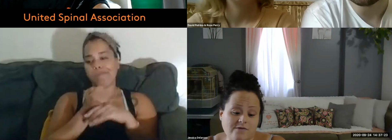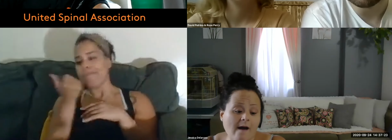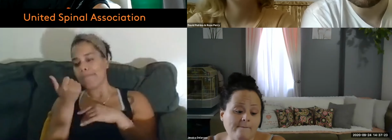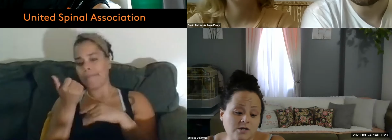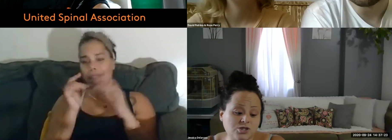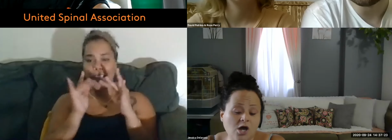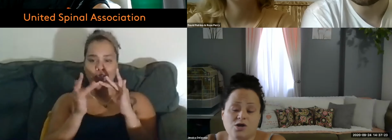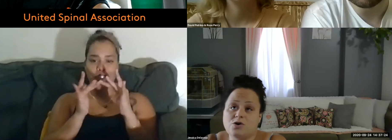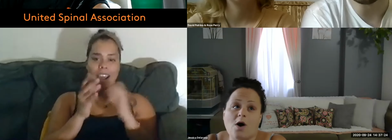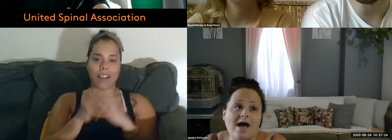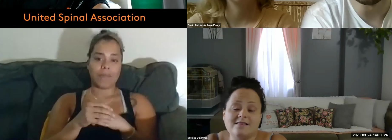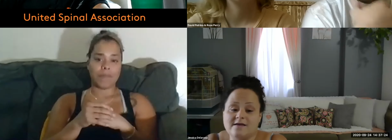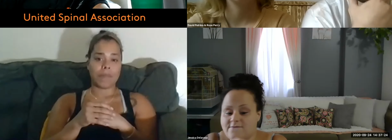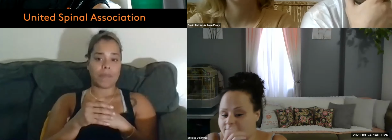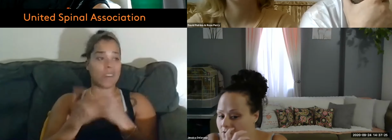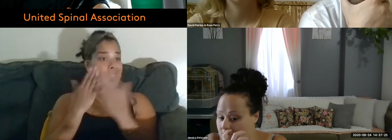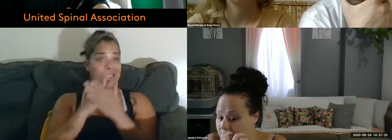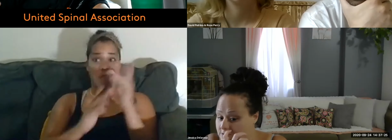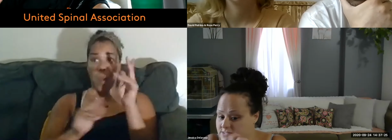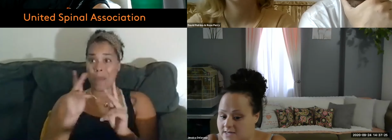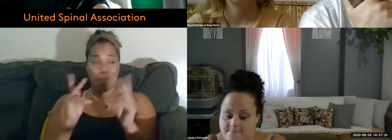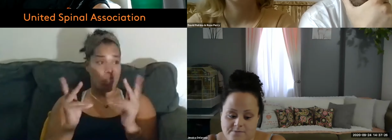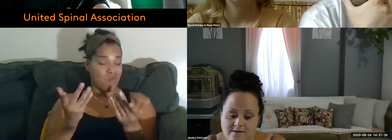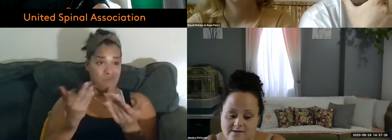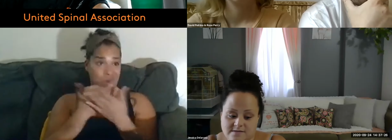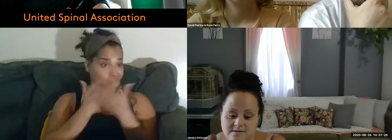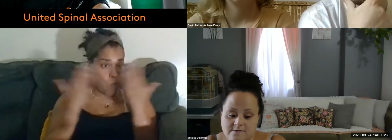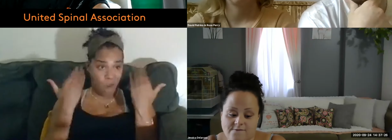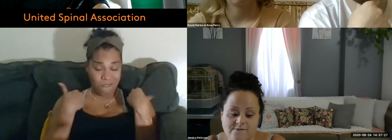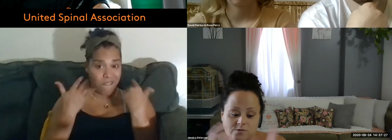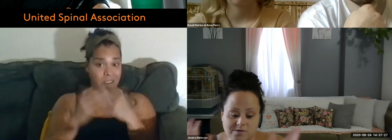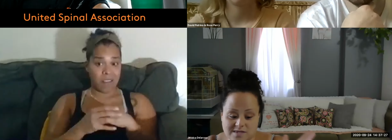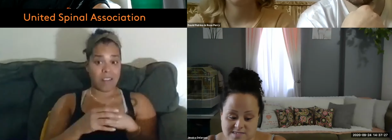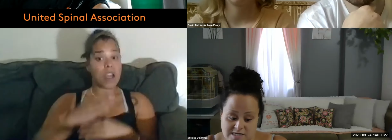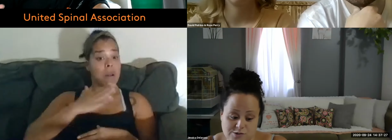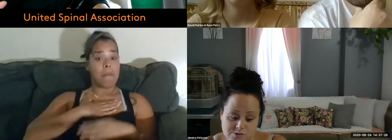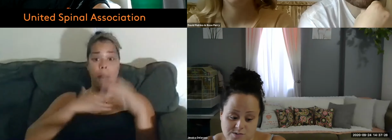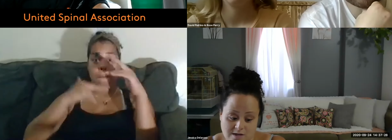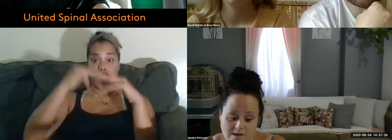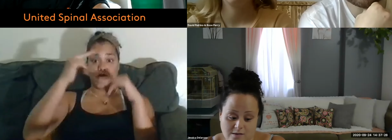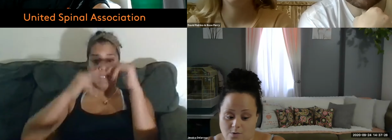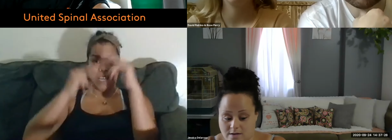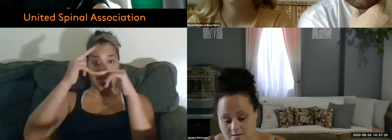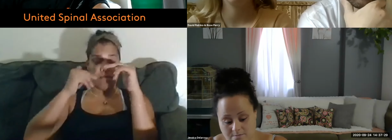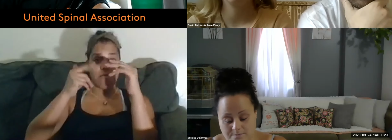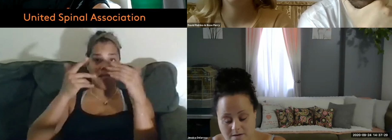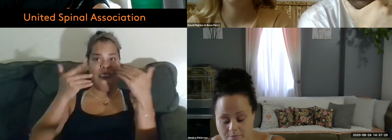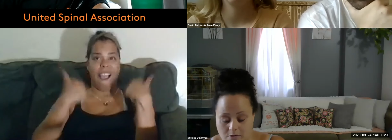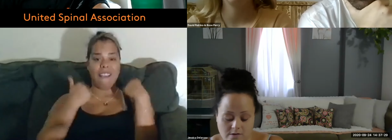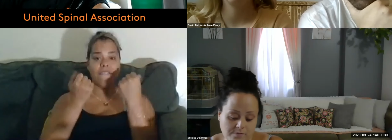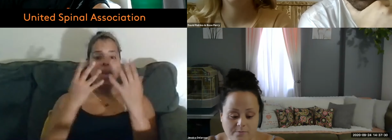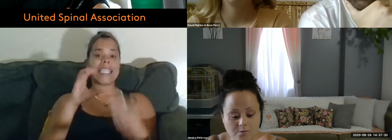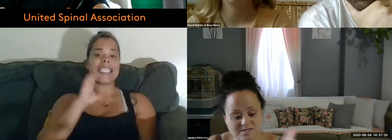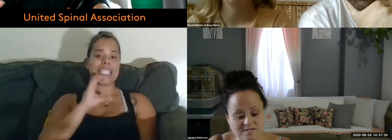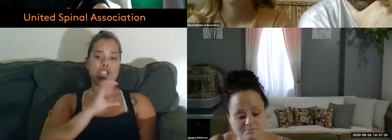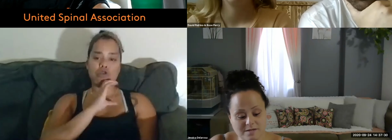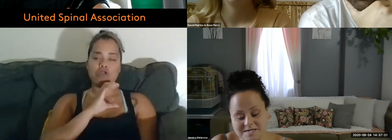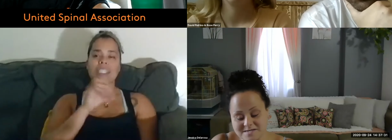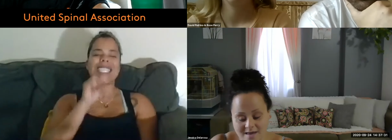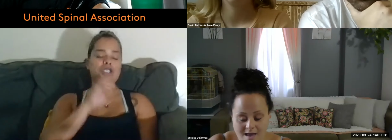have that much. You know, I live in a building that's filled with seniors and low-income people and people